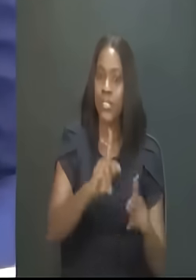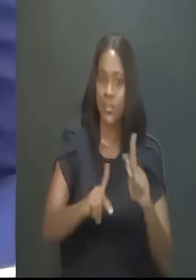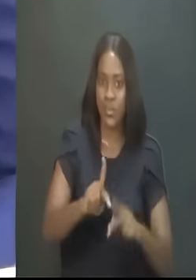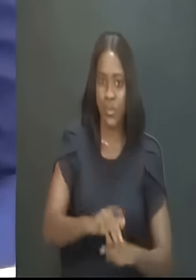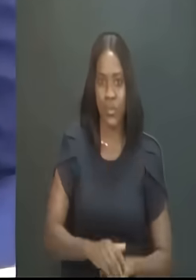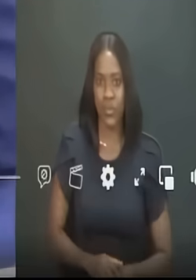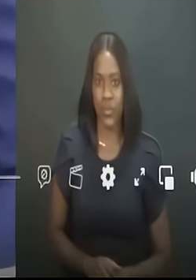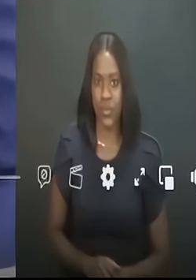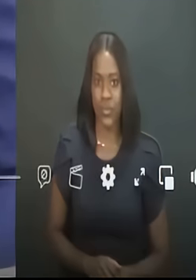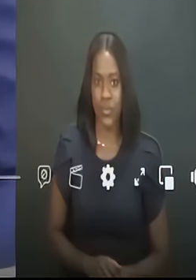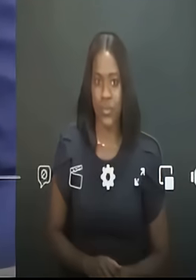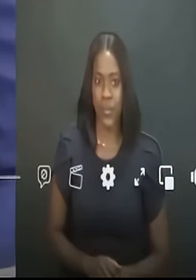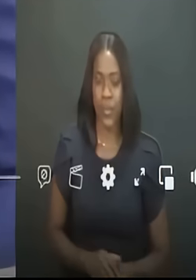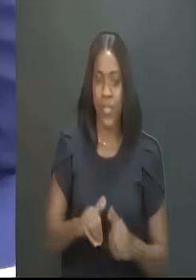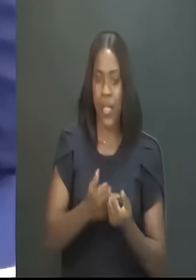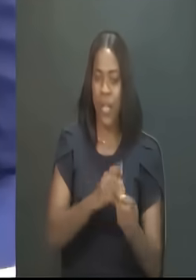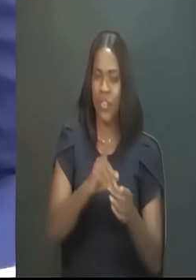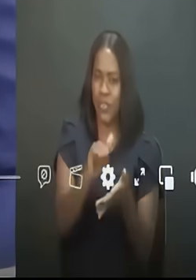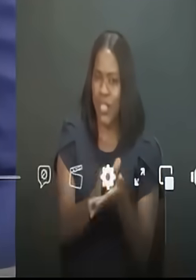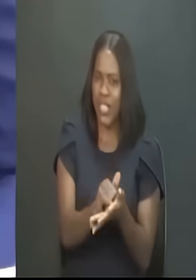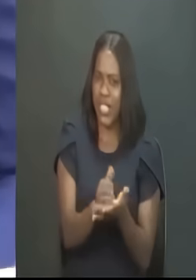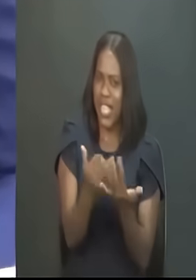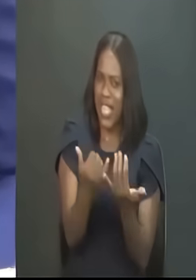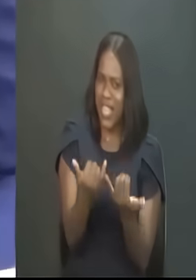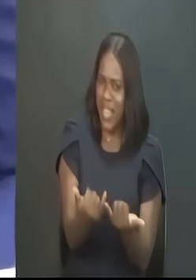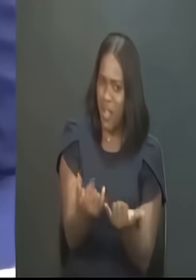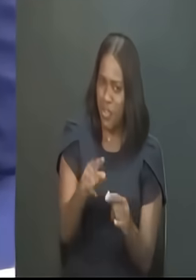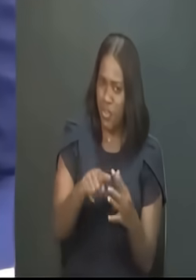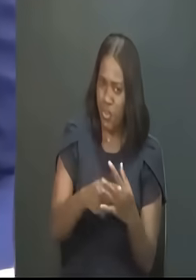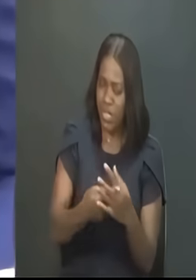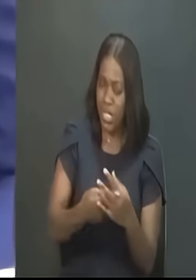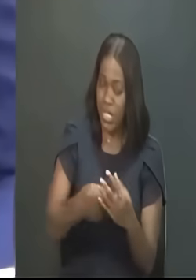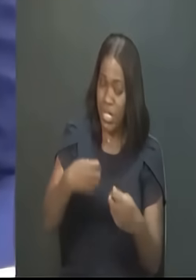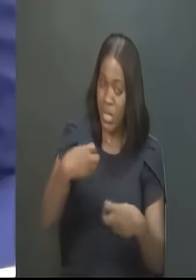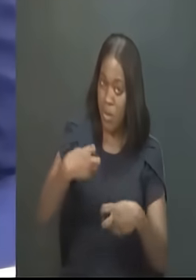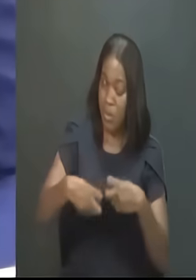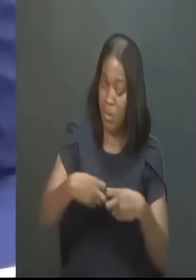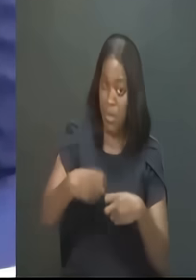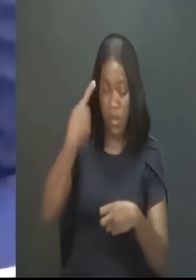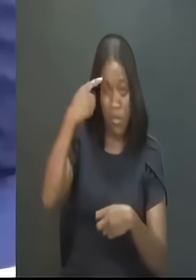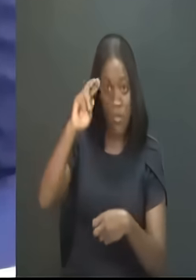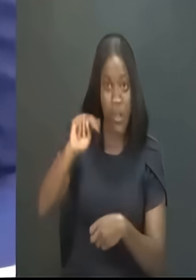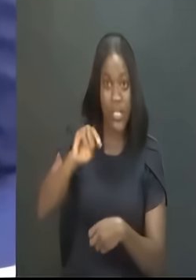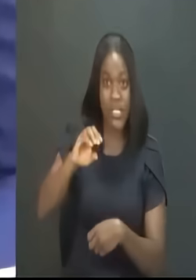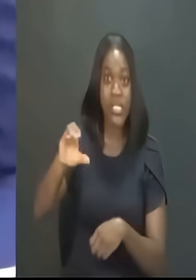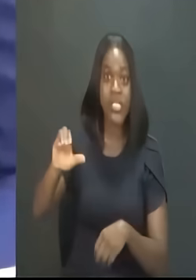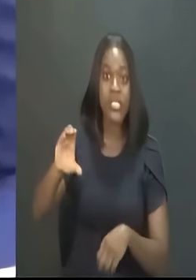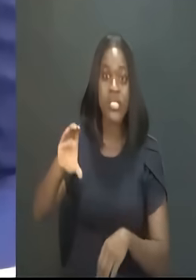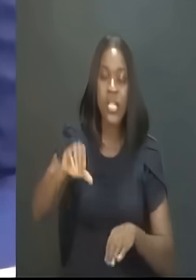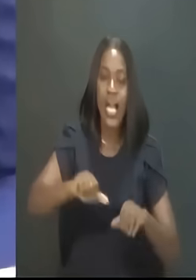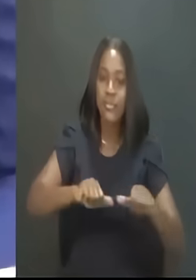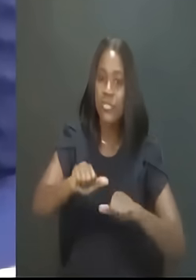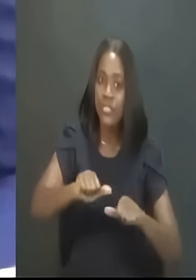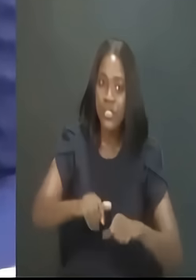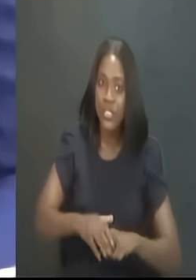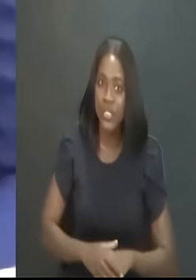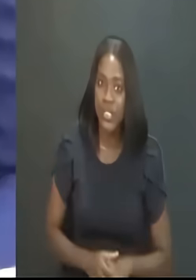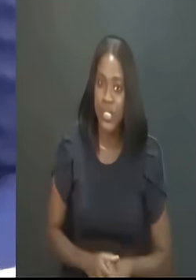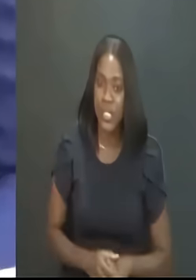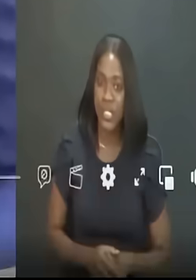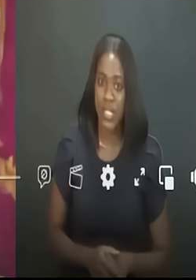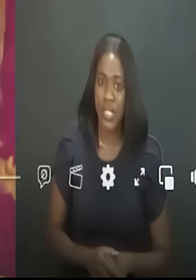And you are trying to create problems for the NDC administration and trying to trap us to behave like your